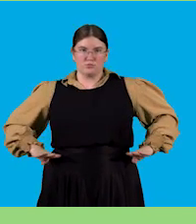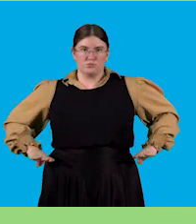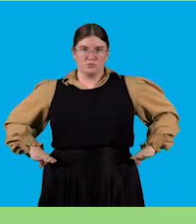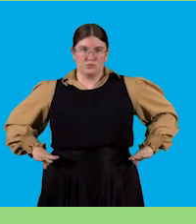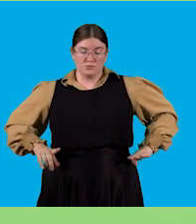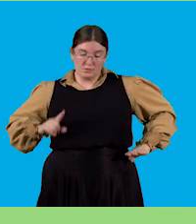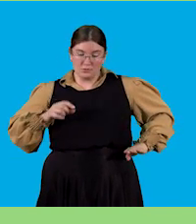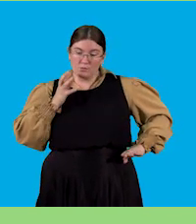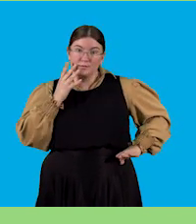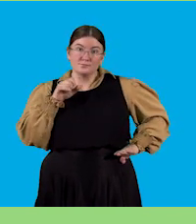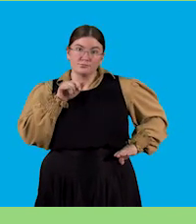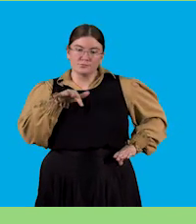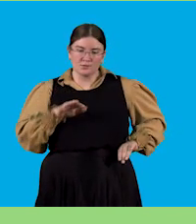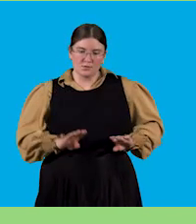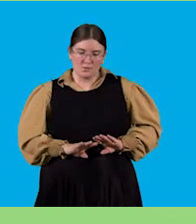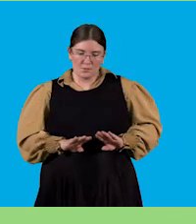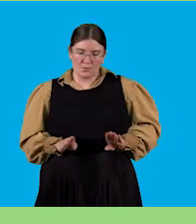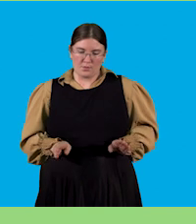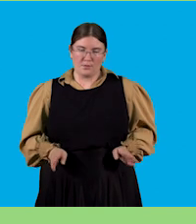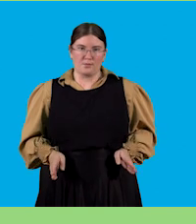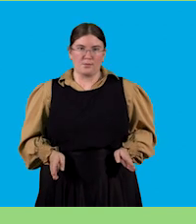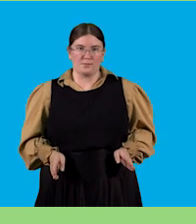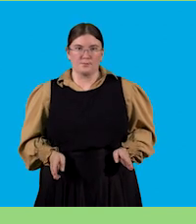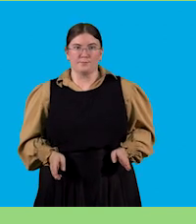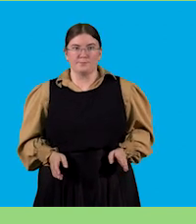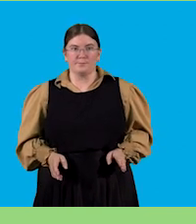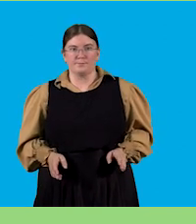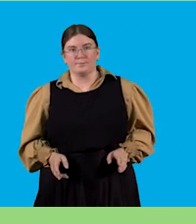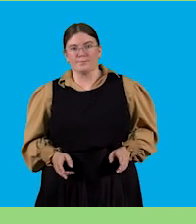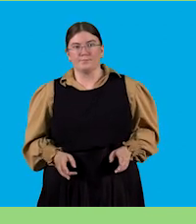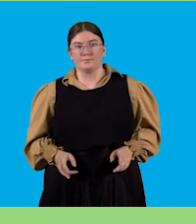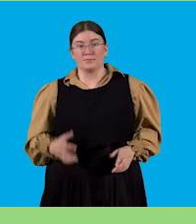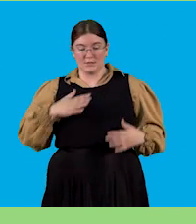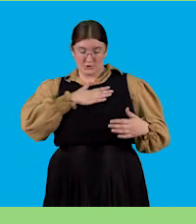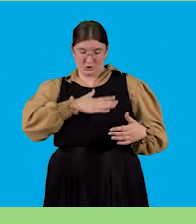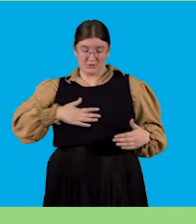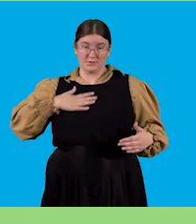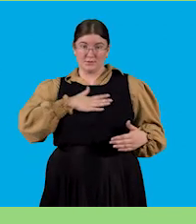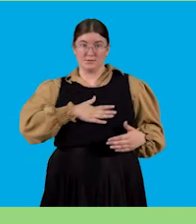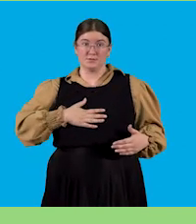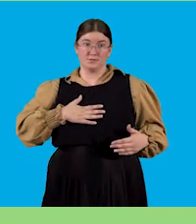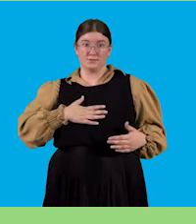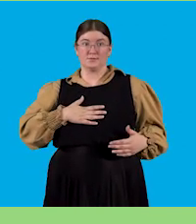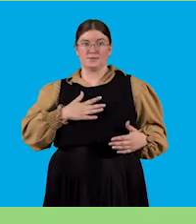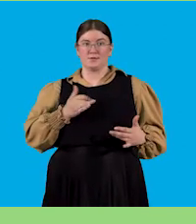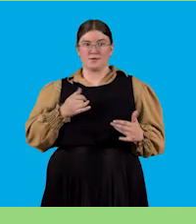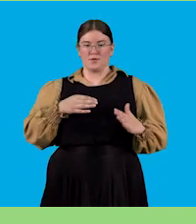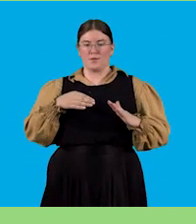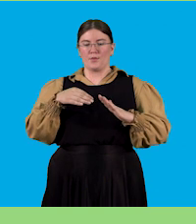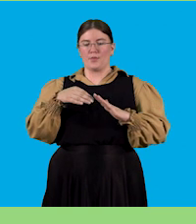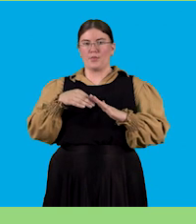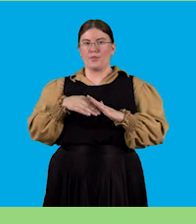There, it is more dome shaped. The volume of the thoracic cavity, meaning the chest cavity, will